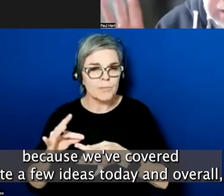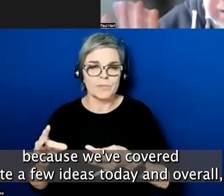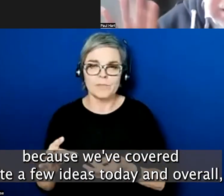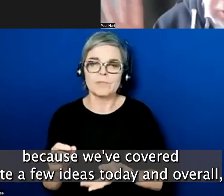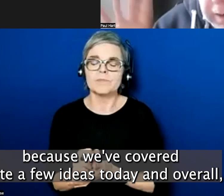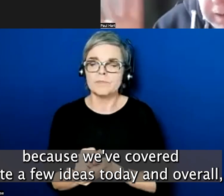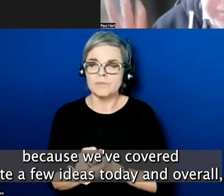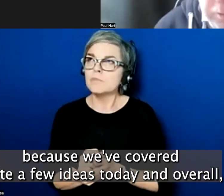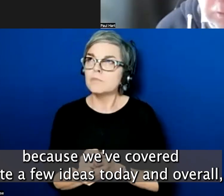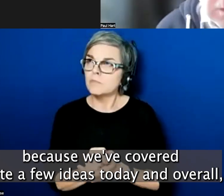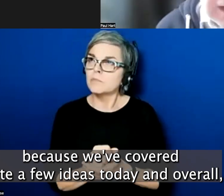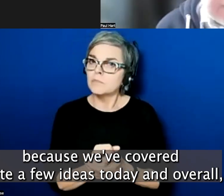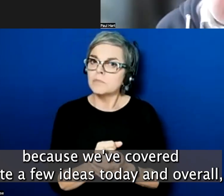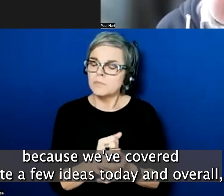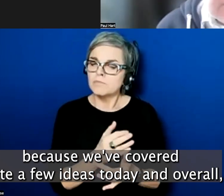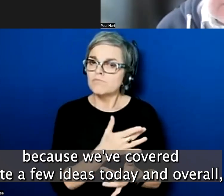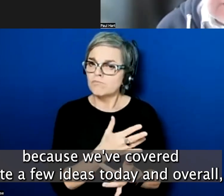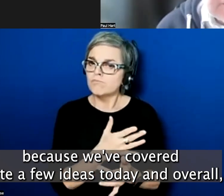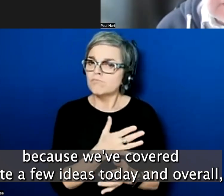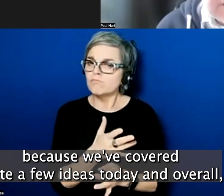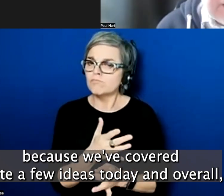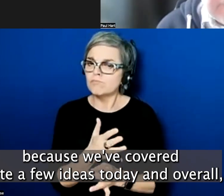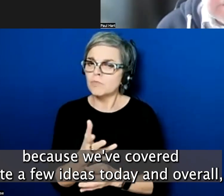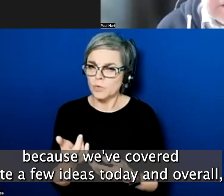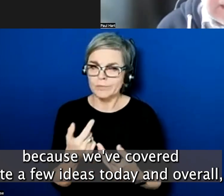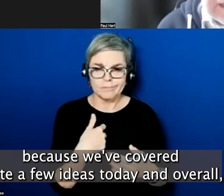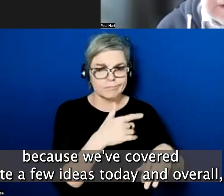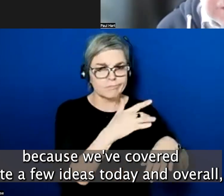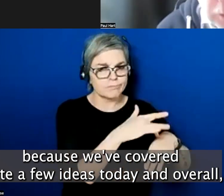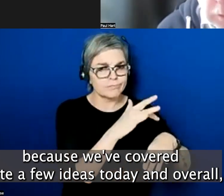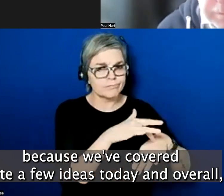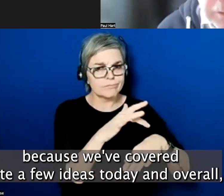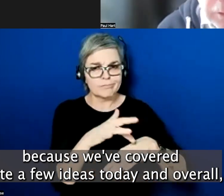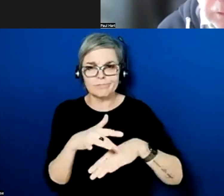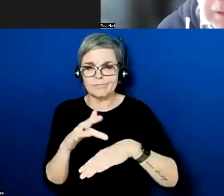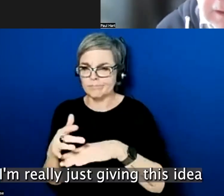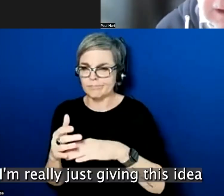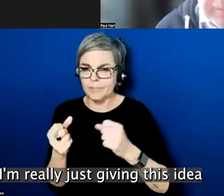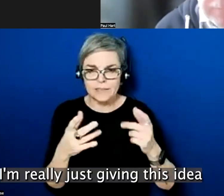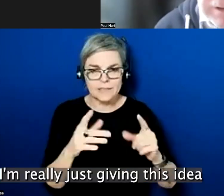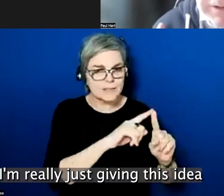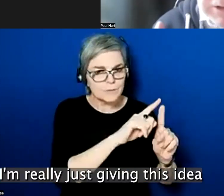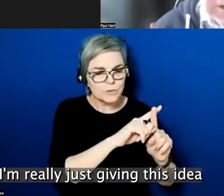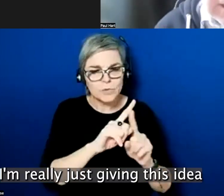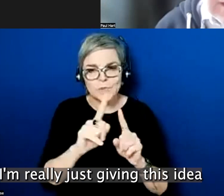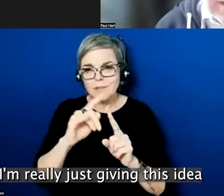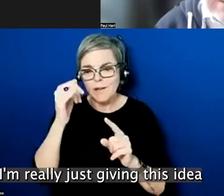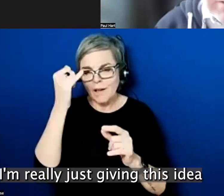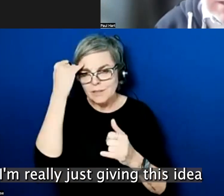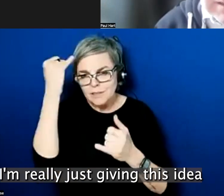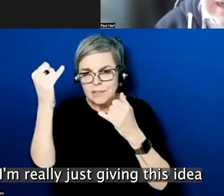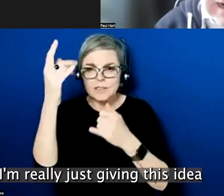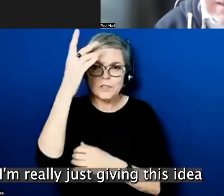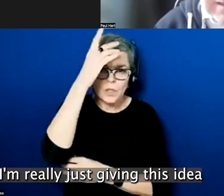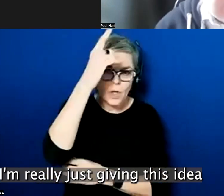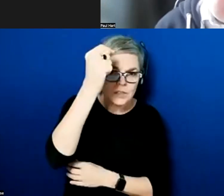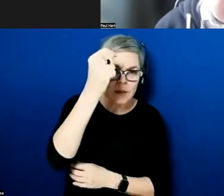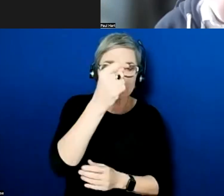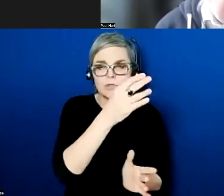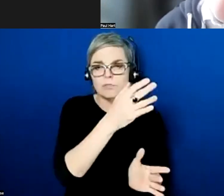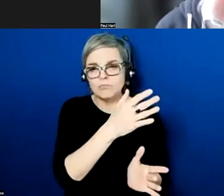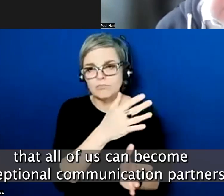covered quite a few ideas today, and overall I'm really just given this